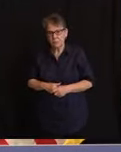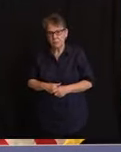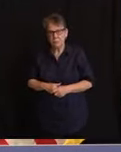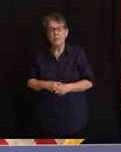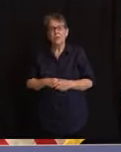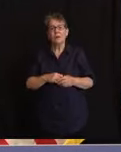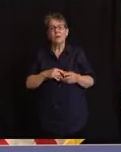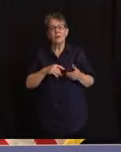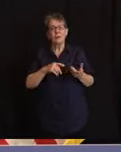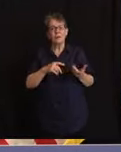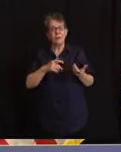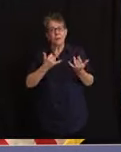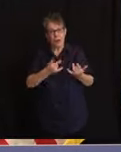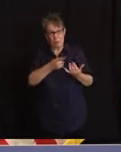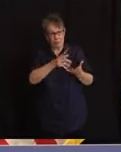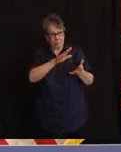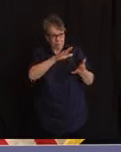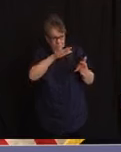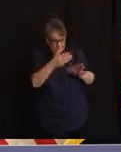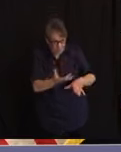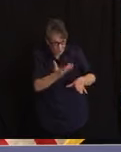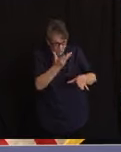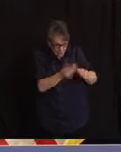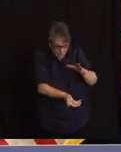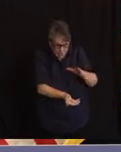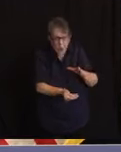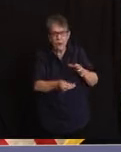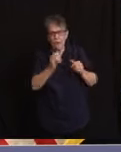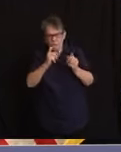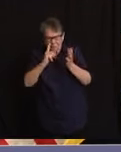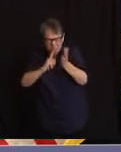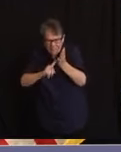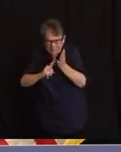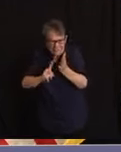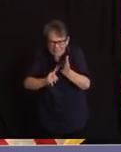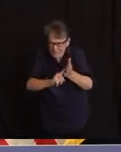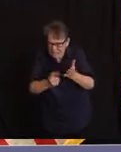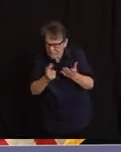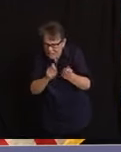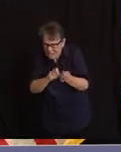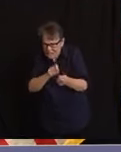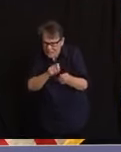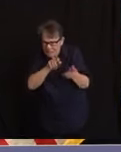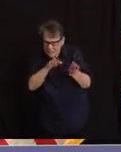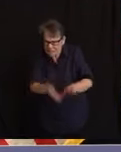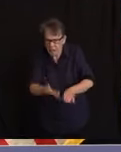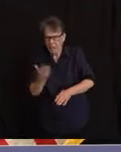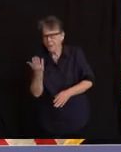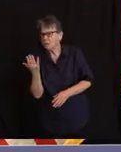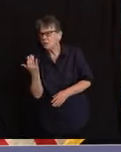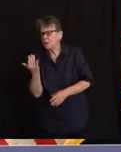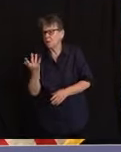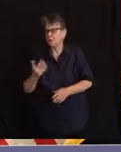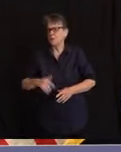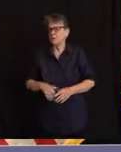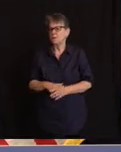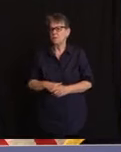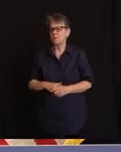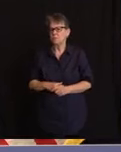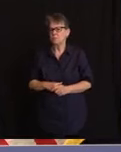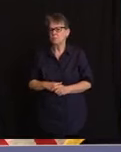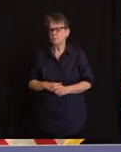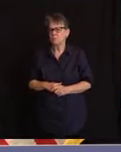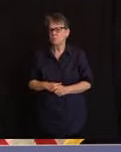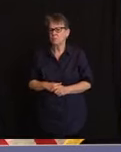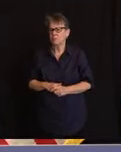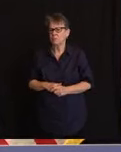with Congressman Lee Hamilton. It must be done. It cannot be partisan. New Jersey, I promise you,